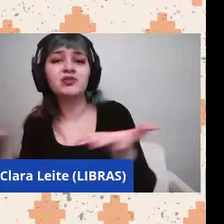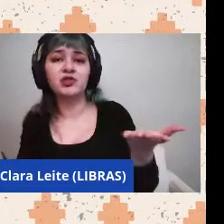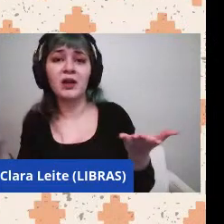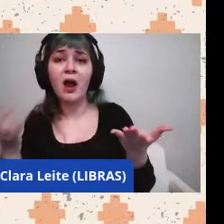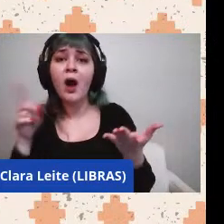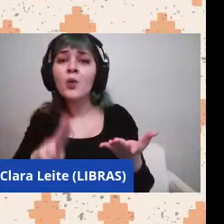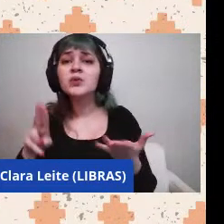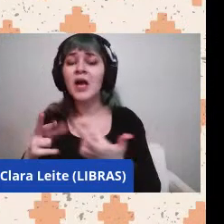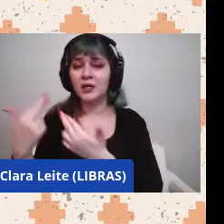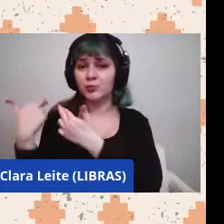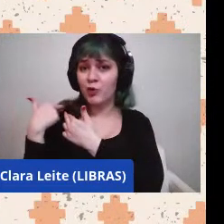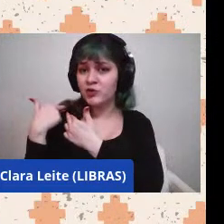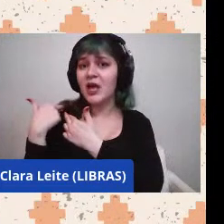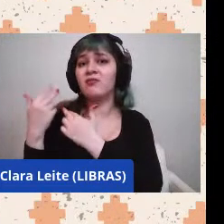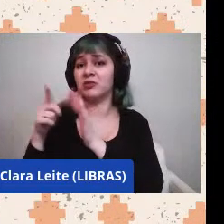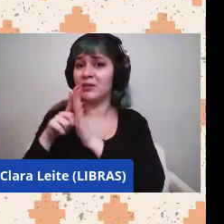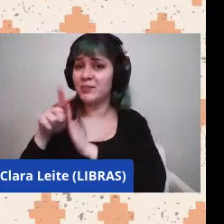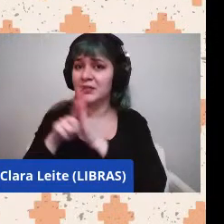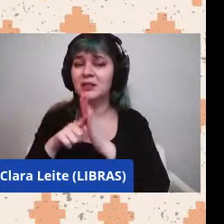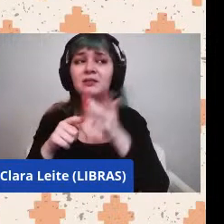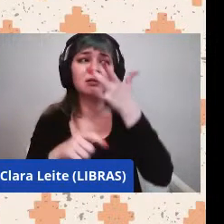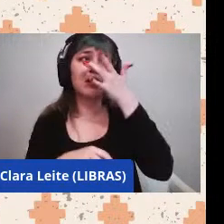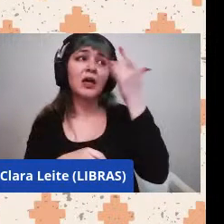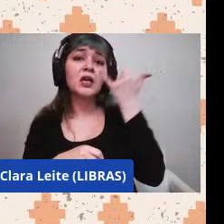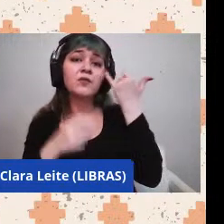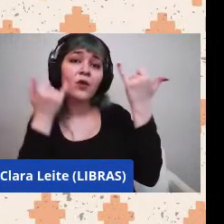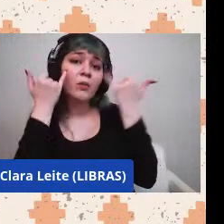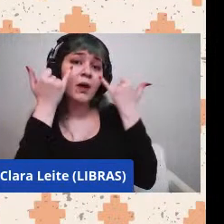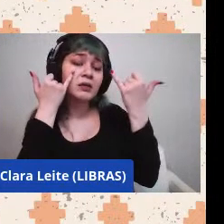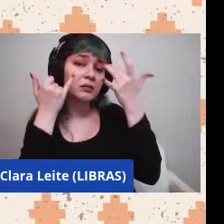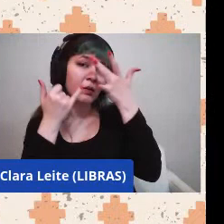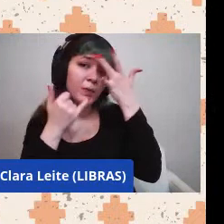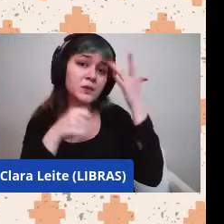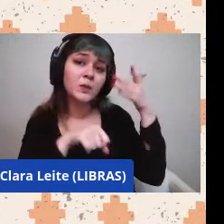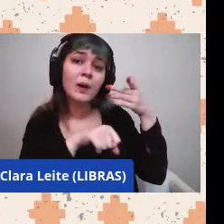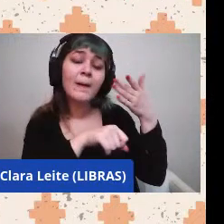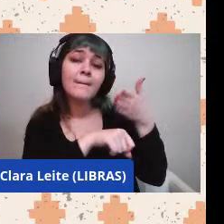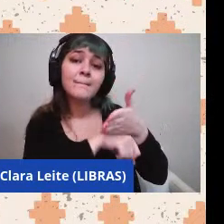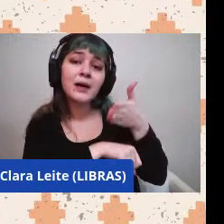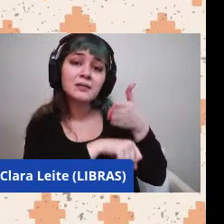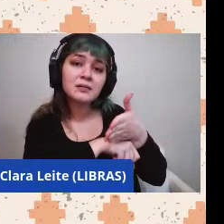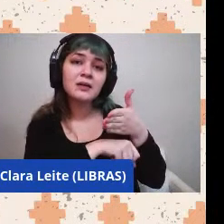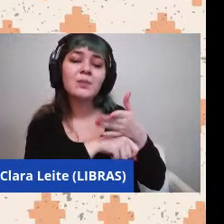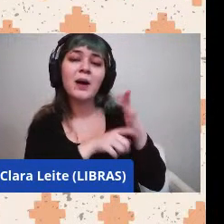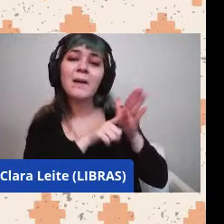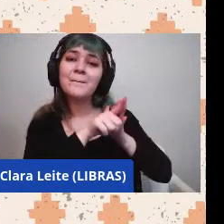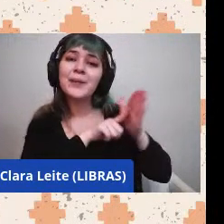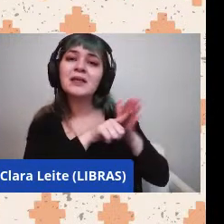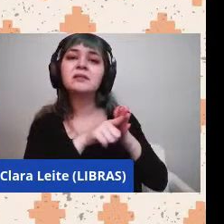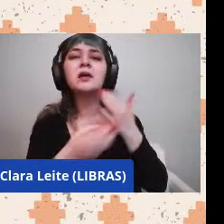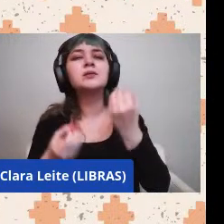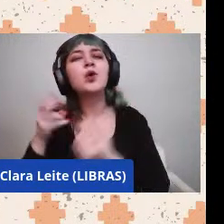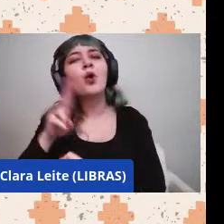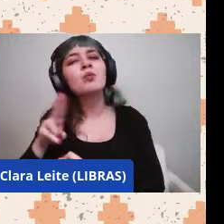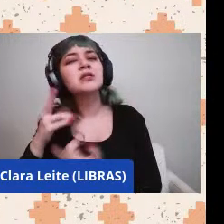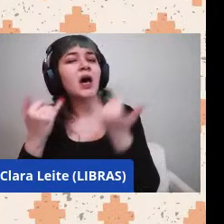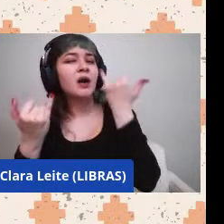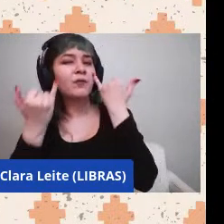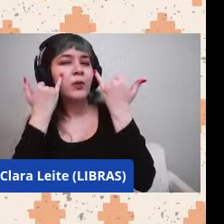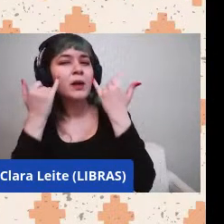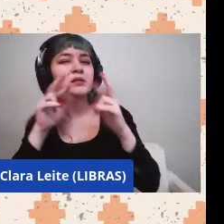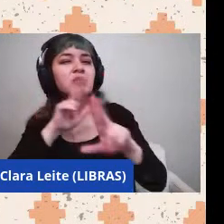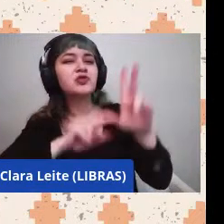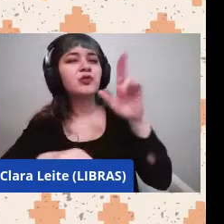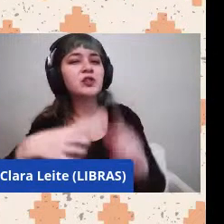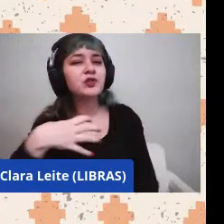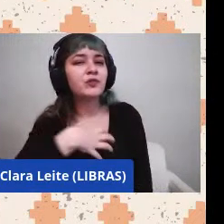use of research participants' information, about using information of different forms and types to learn more